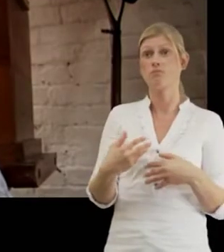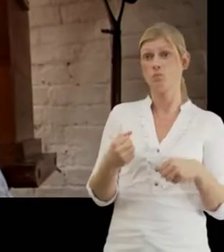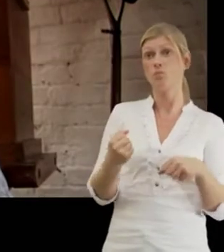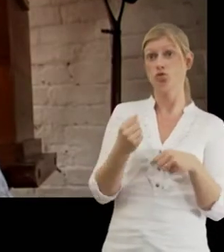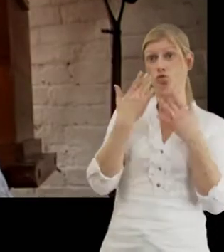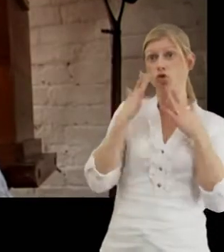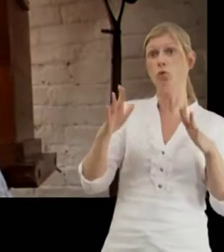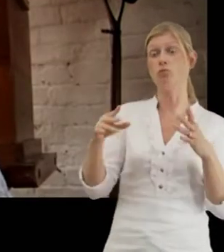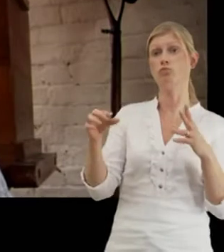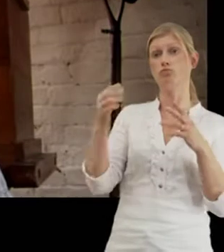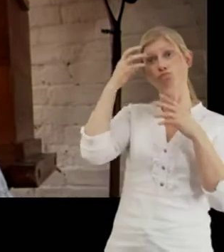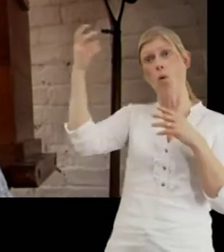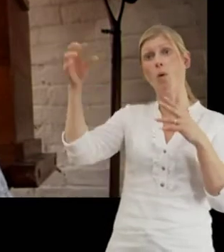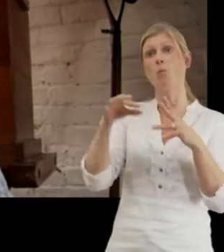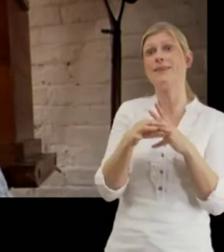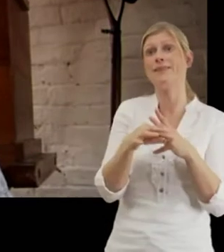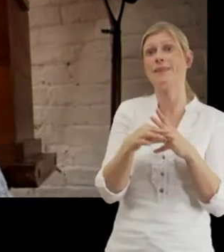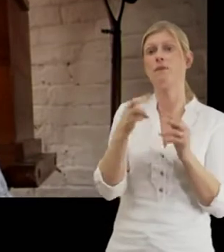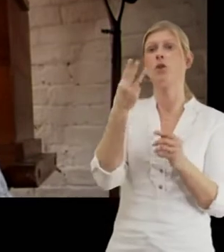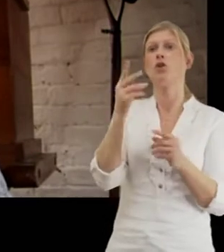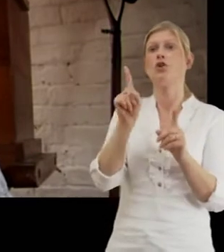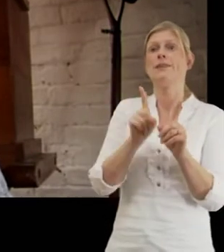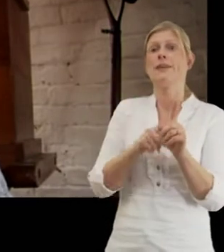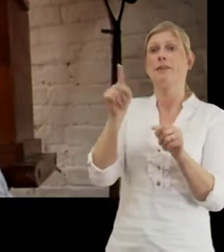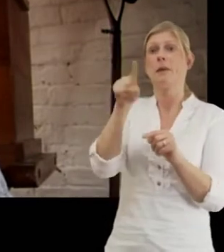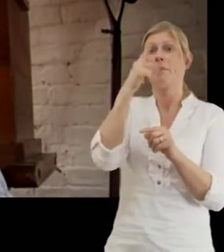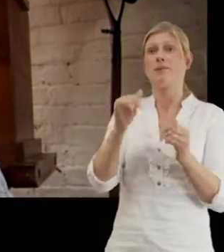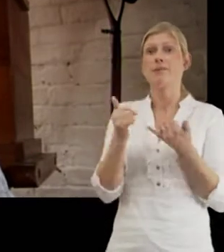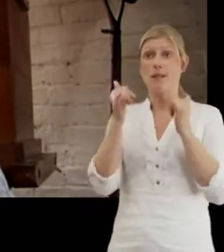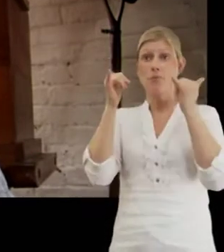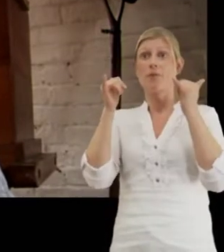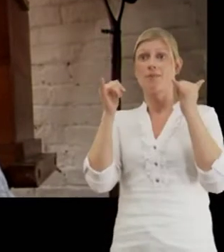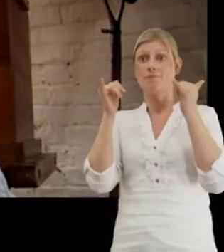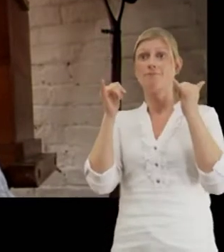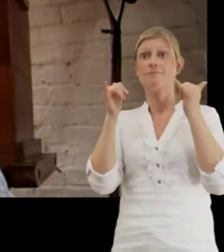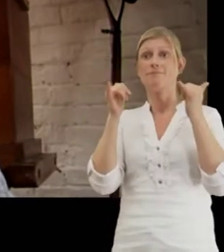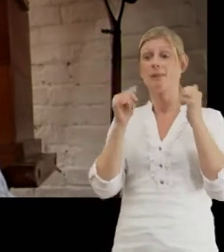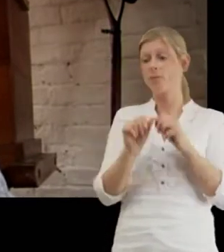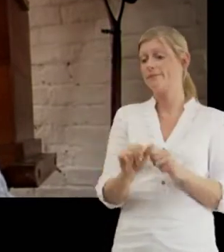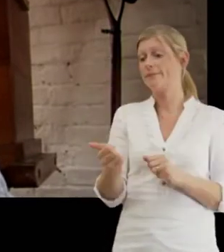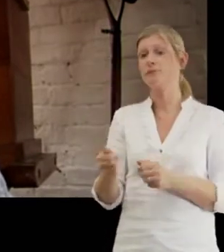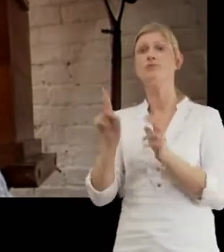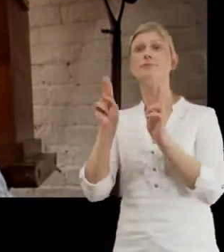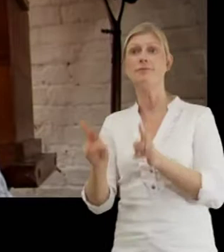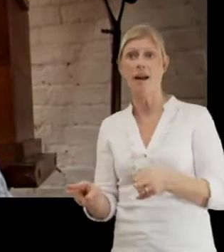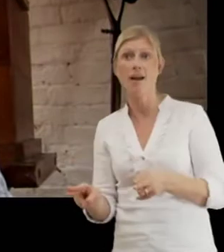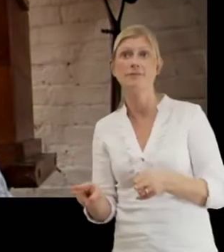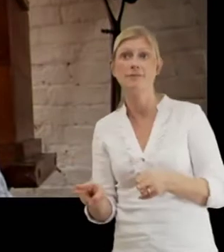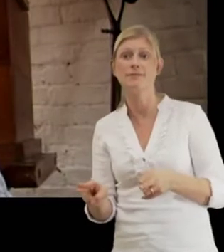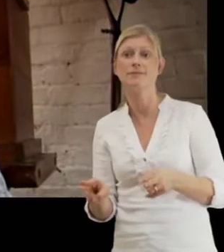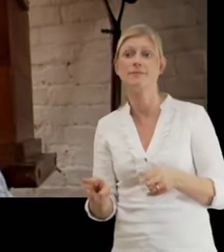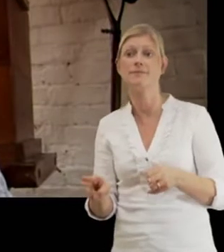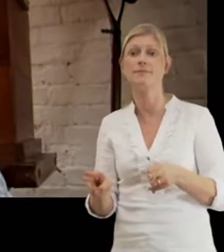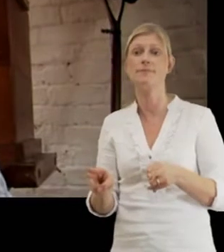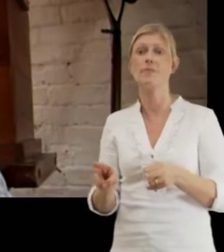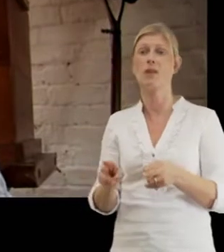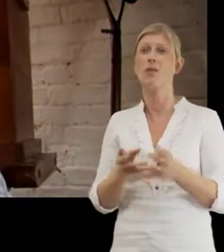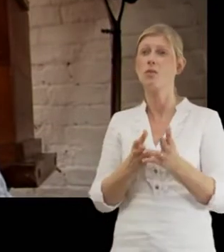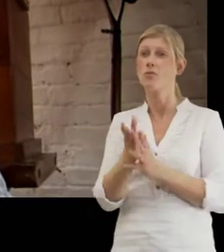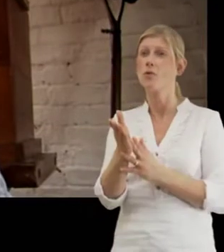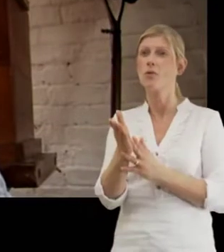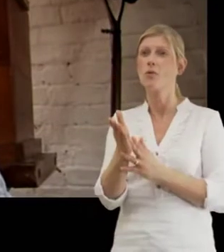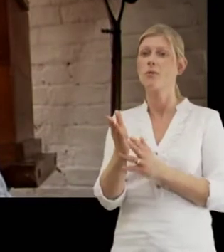wedding. We did it for 30 years of the mill. We did it when the next door neighbours died. We did it when one of